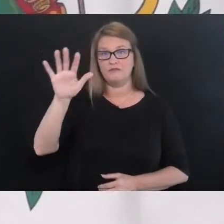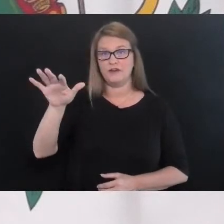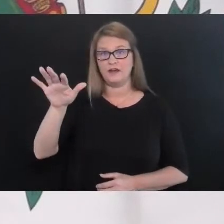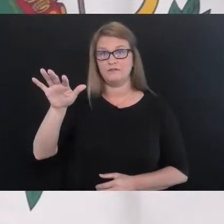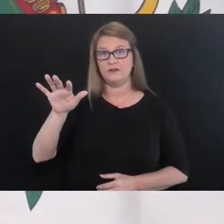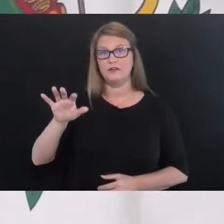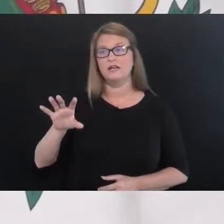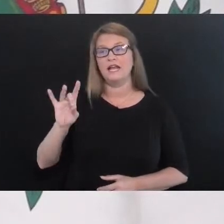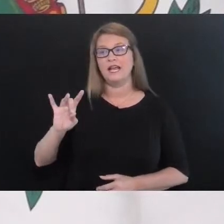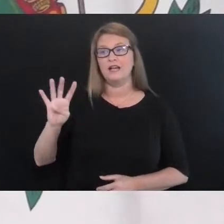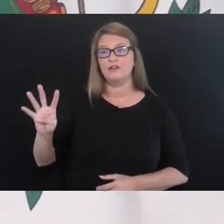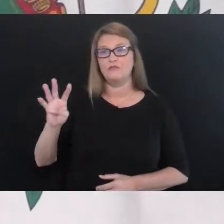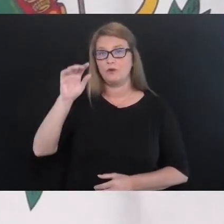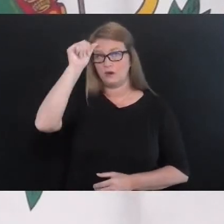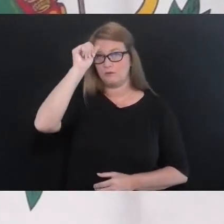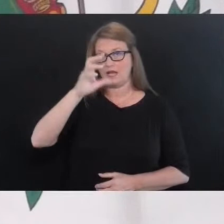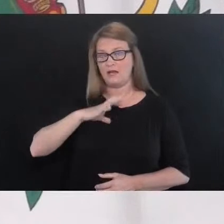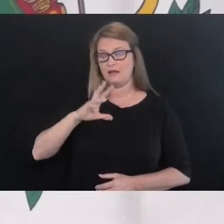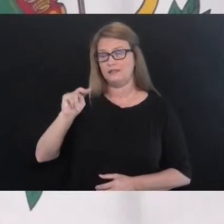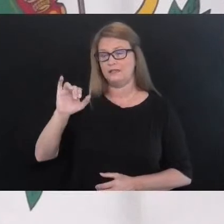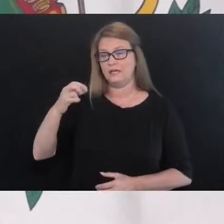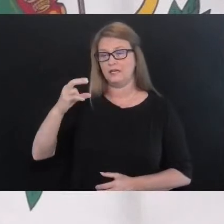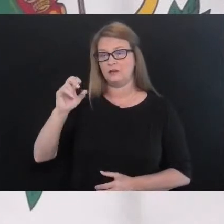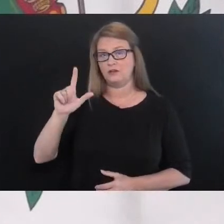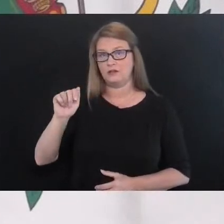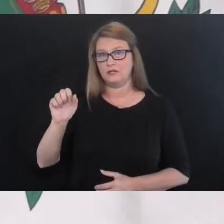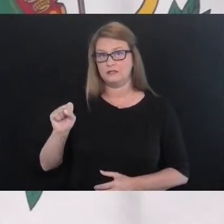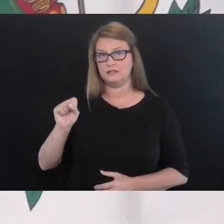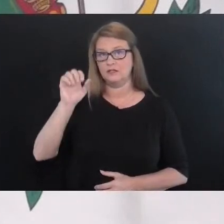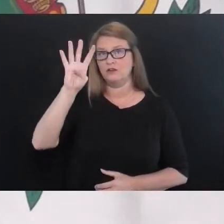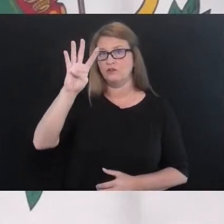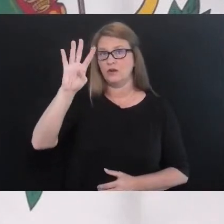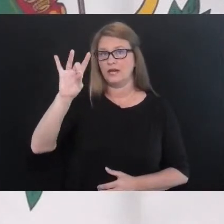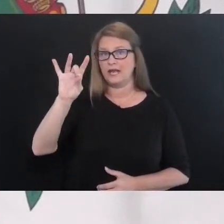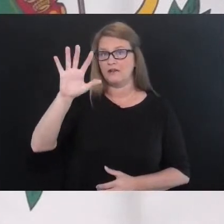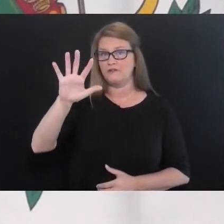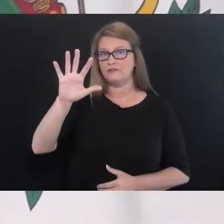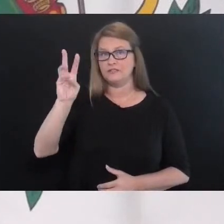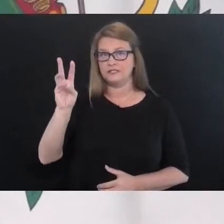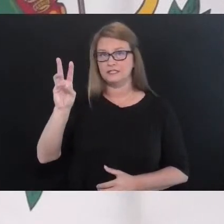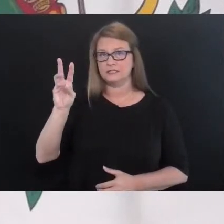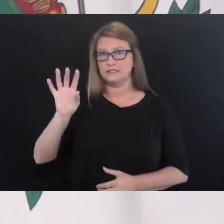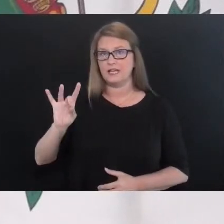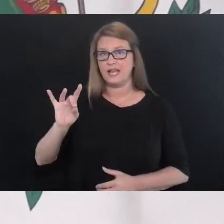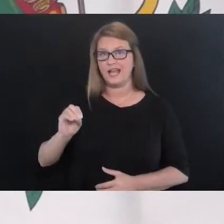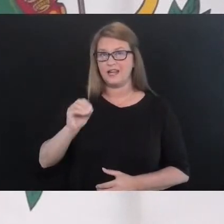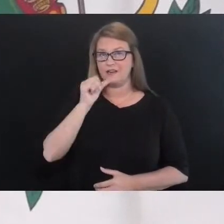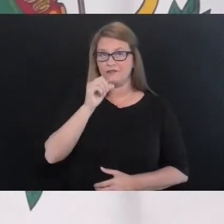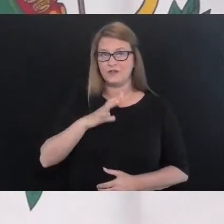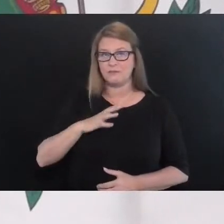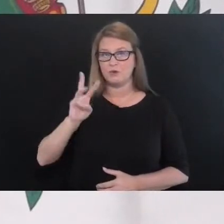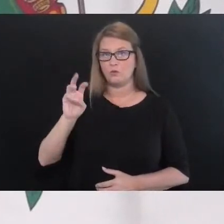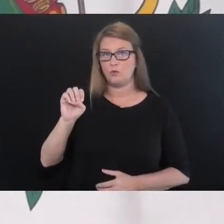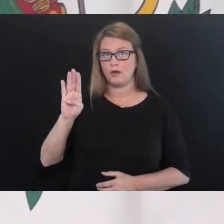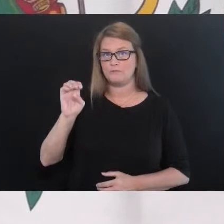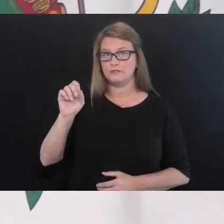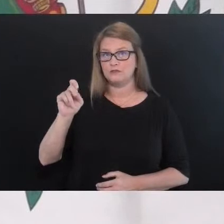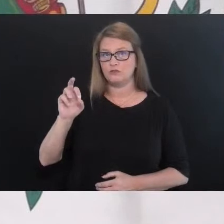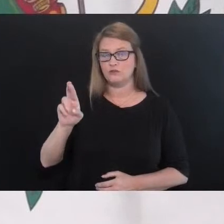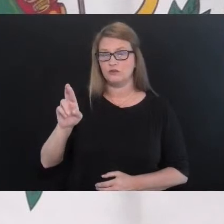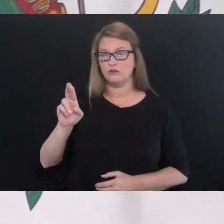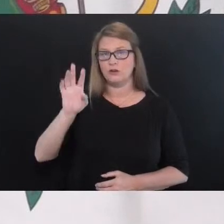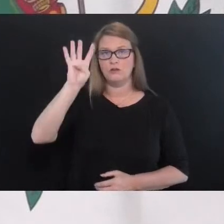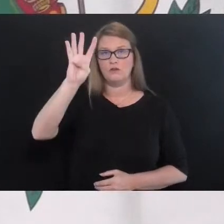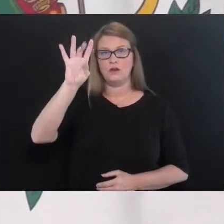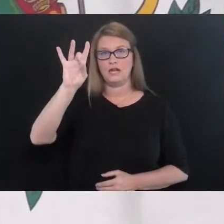an 84-year-old male from Nicholas County. The 4,856th death, an 80-year-old female from Webster County.